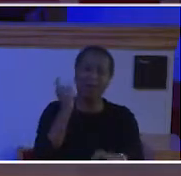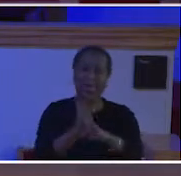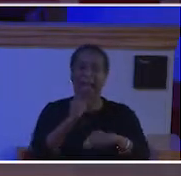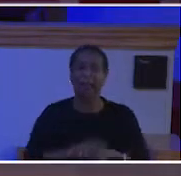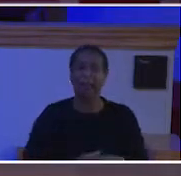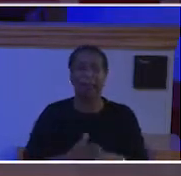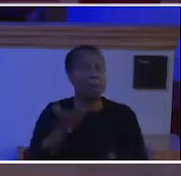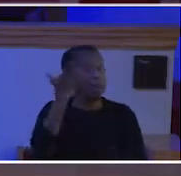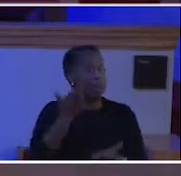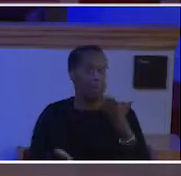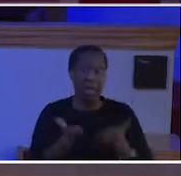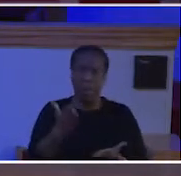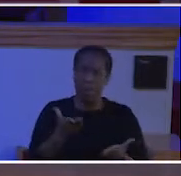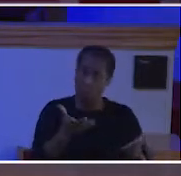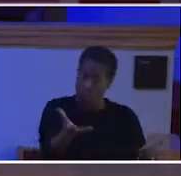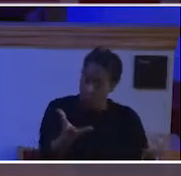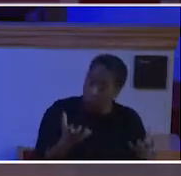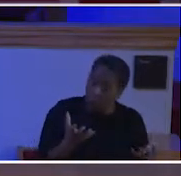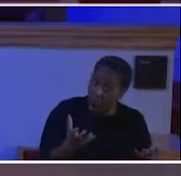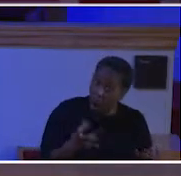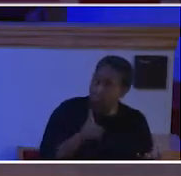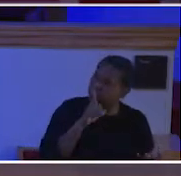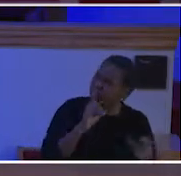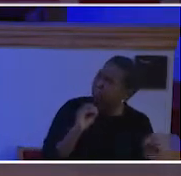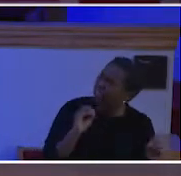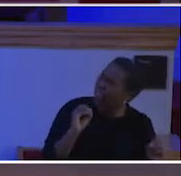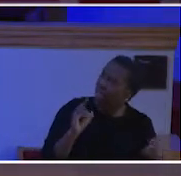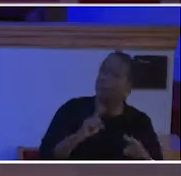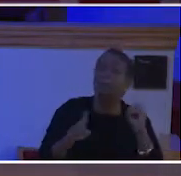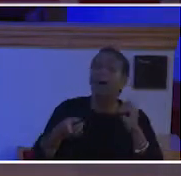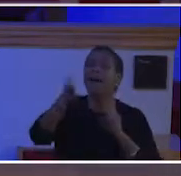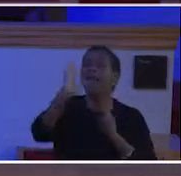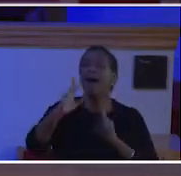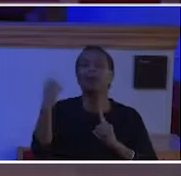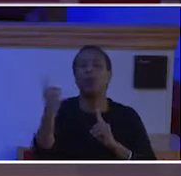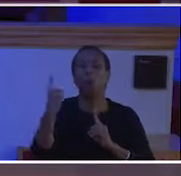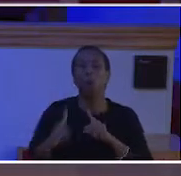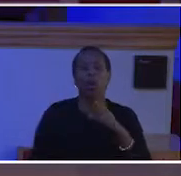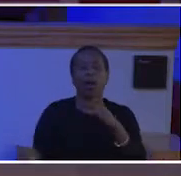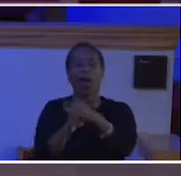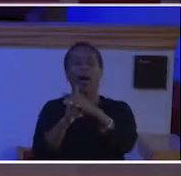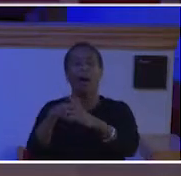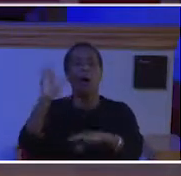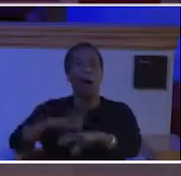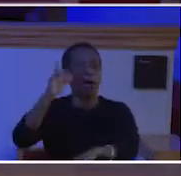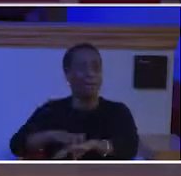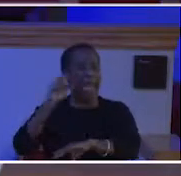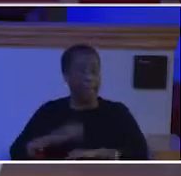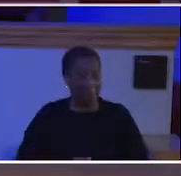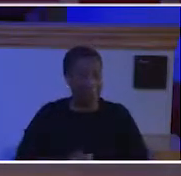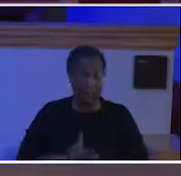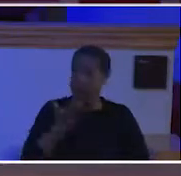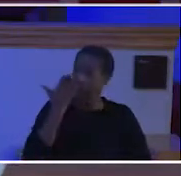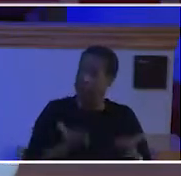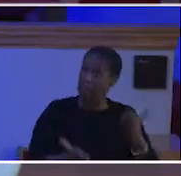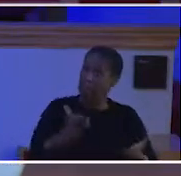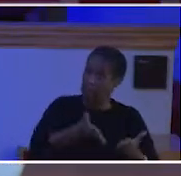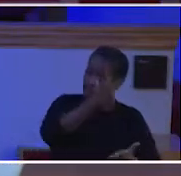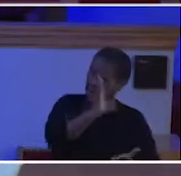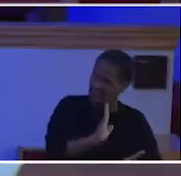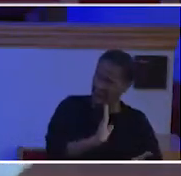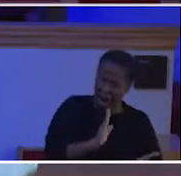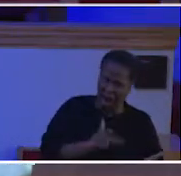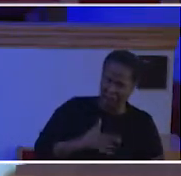not come when you want him, but he's always right on time. He may not come when